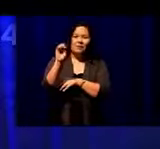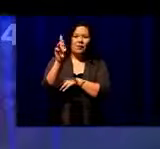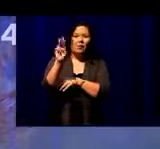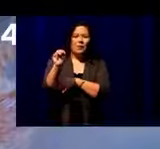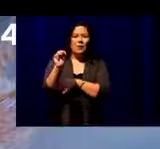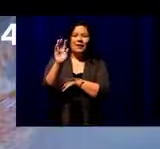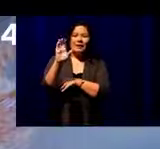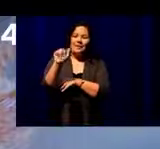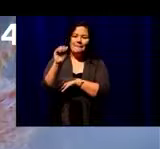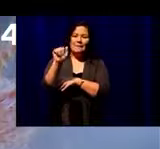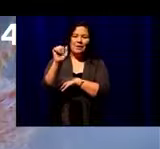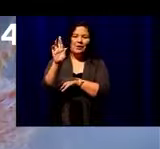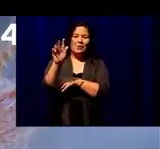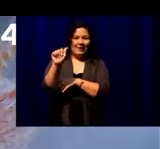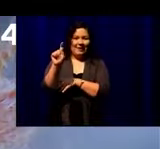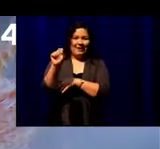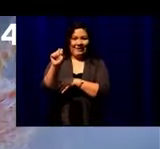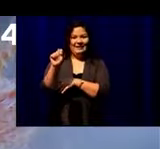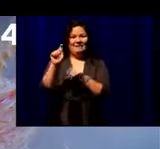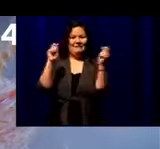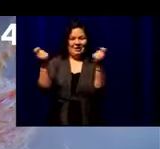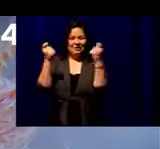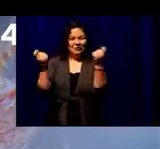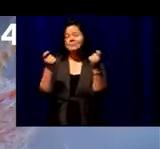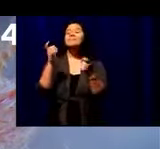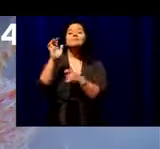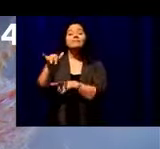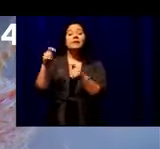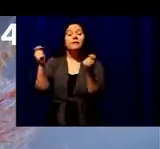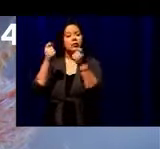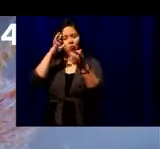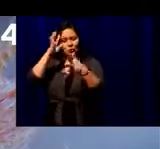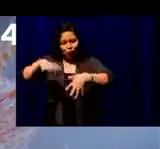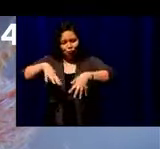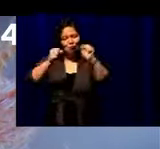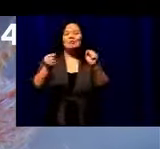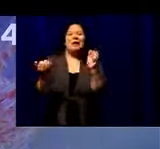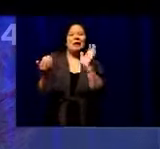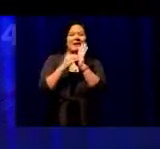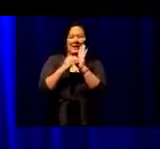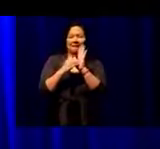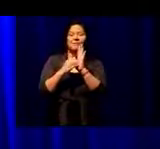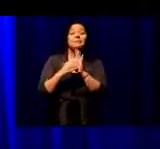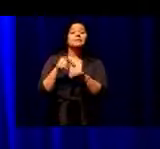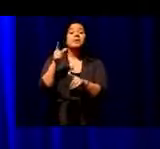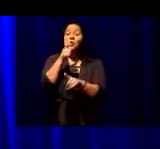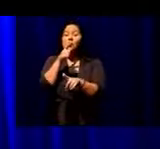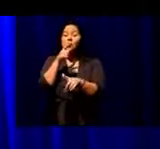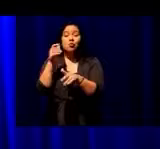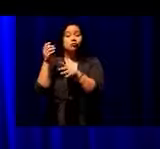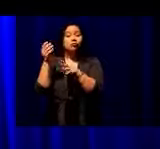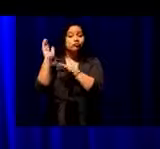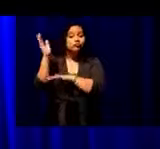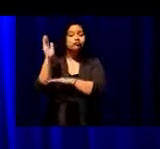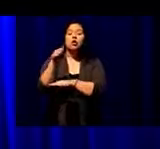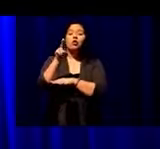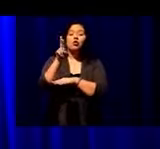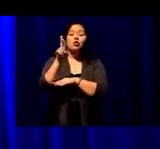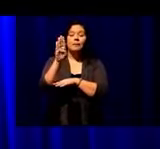Festival. We're doing the TRANSFORM Cabaret Festival again, presented by Urban Inc. and the